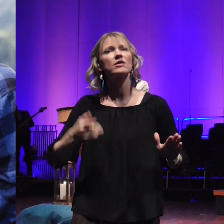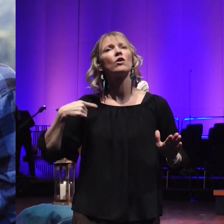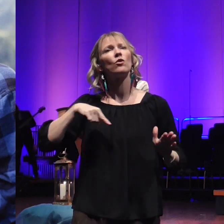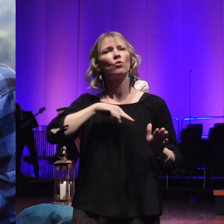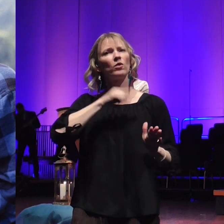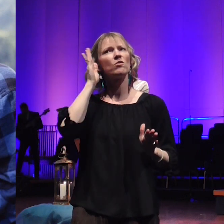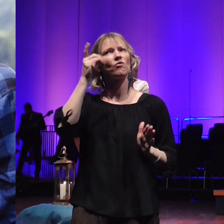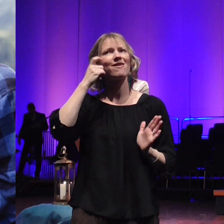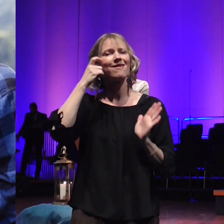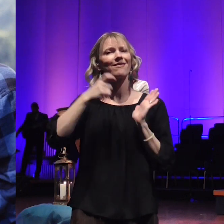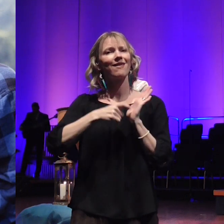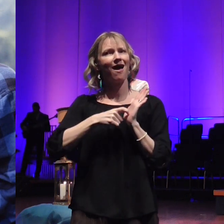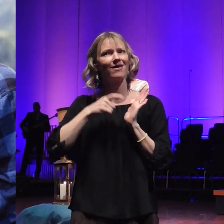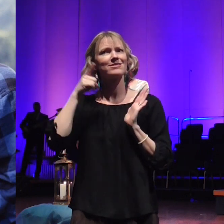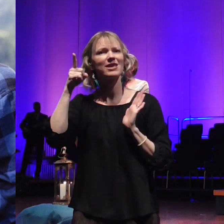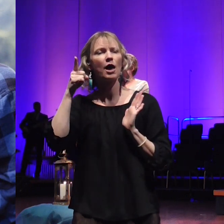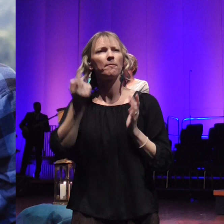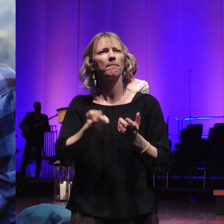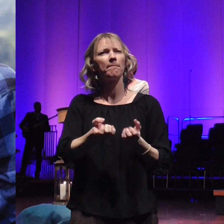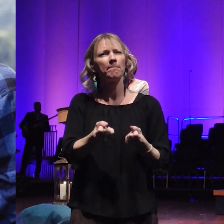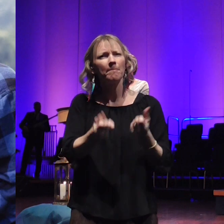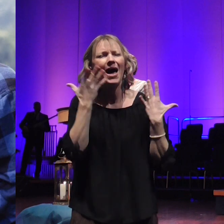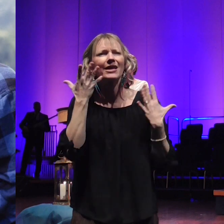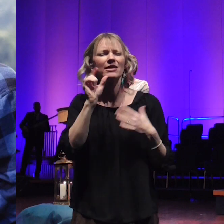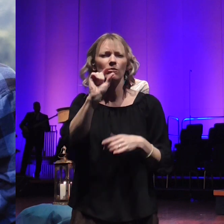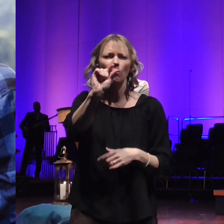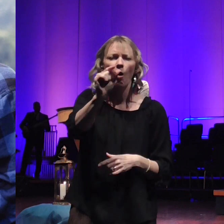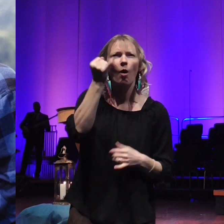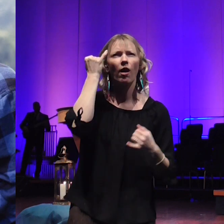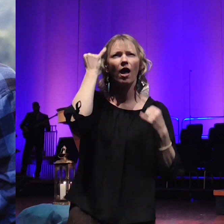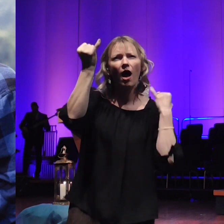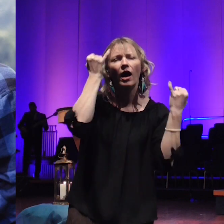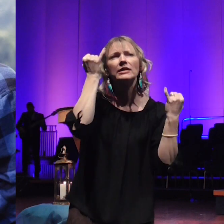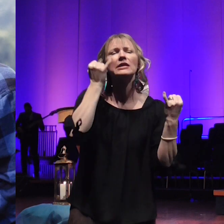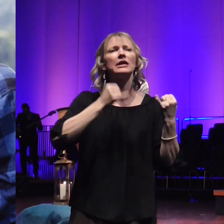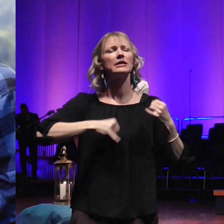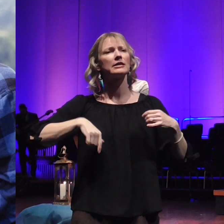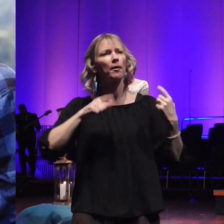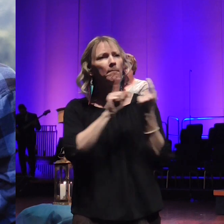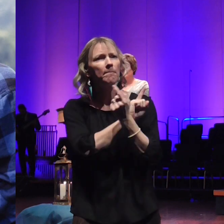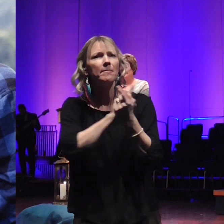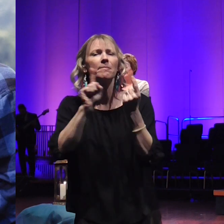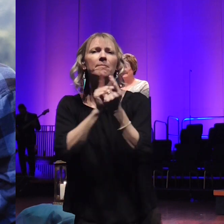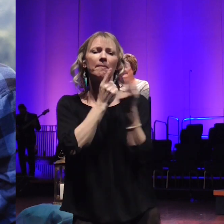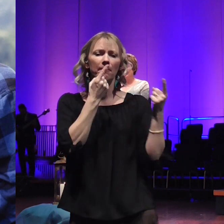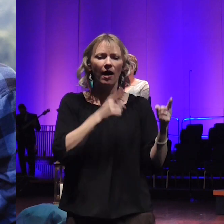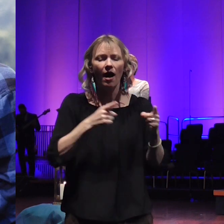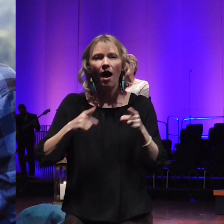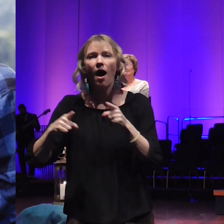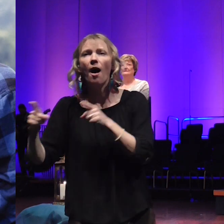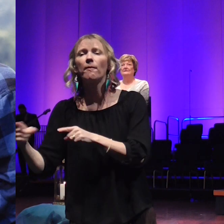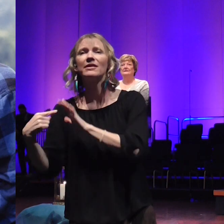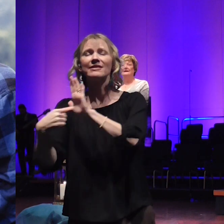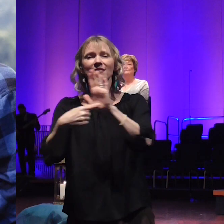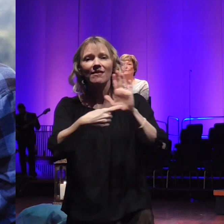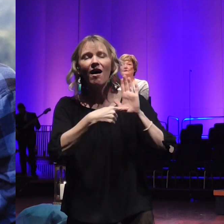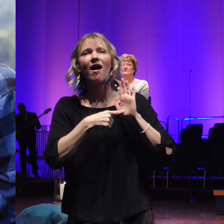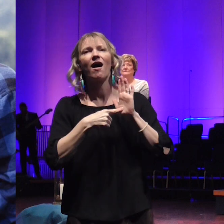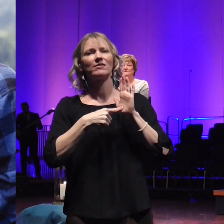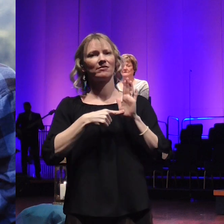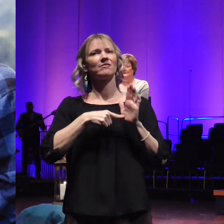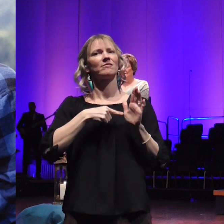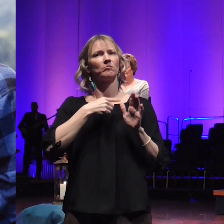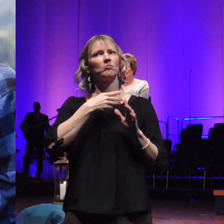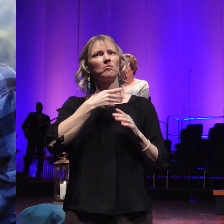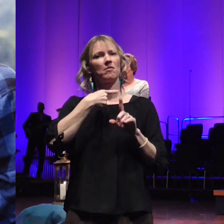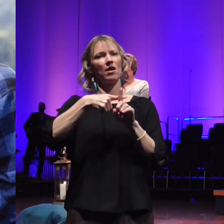recognize Him in the many little ideas, meetings, happenings, signs, and